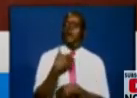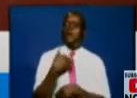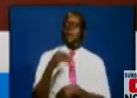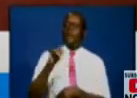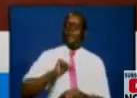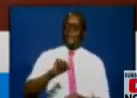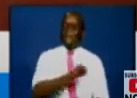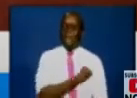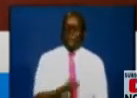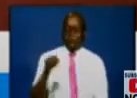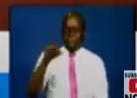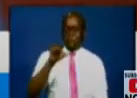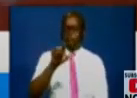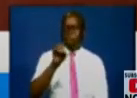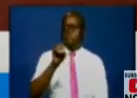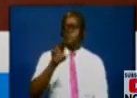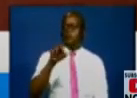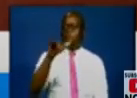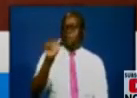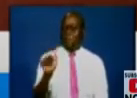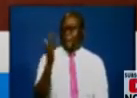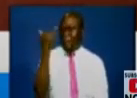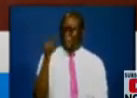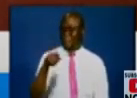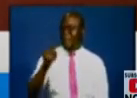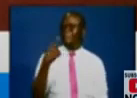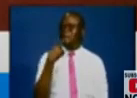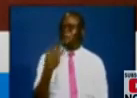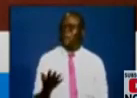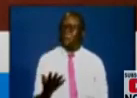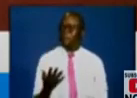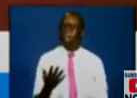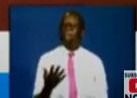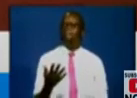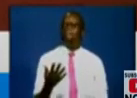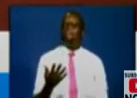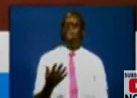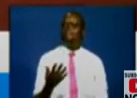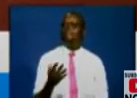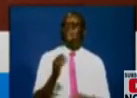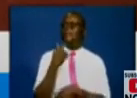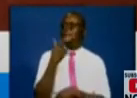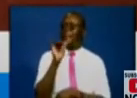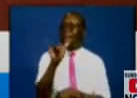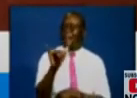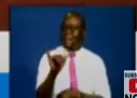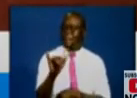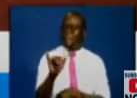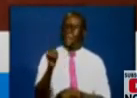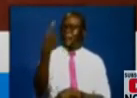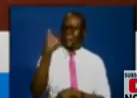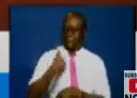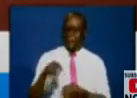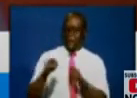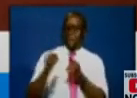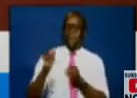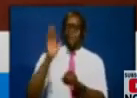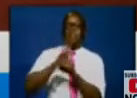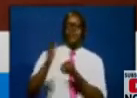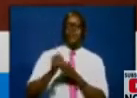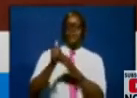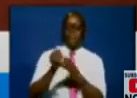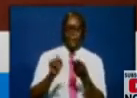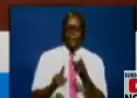Gloria, because she's now imputing improper motive on first, me as majority leader,